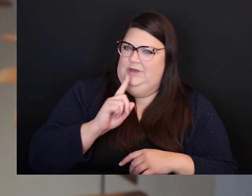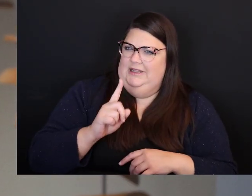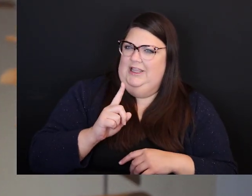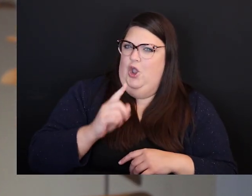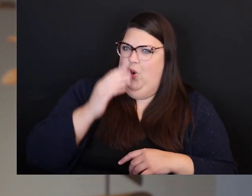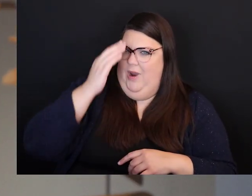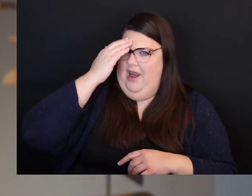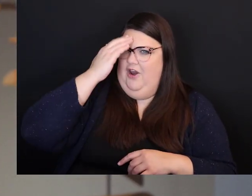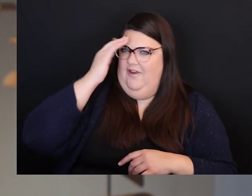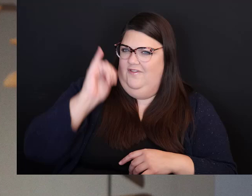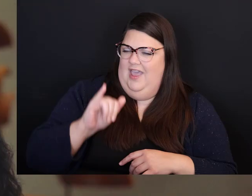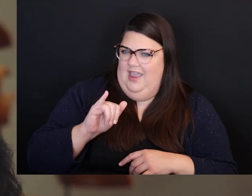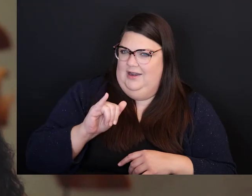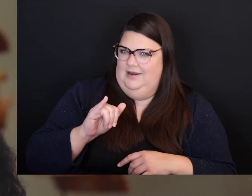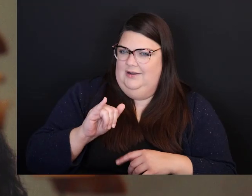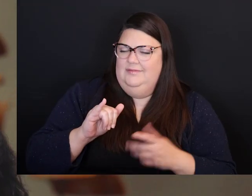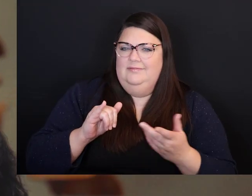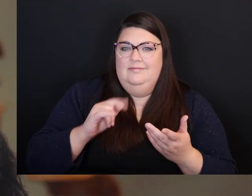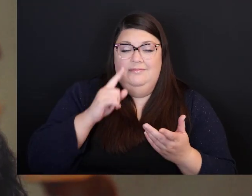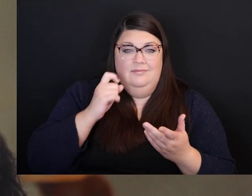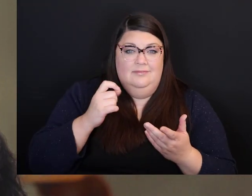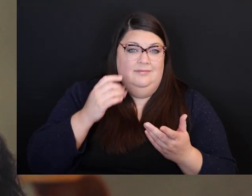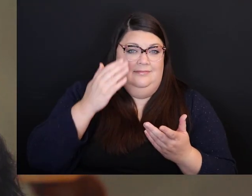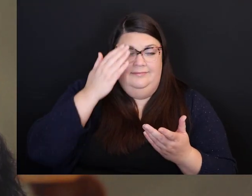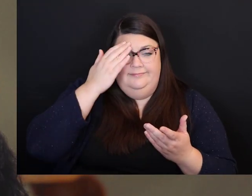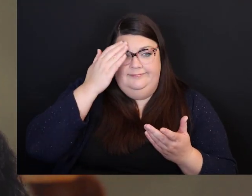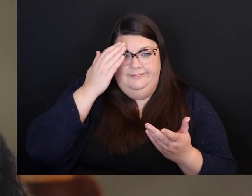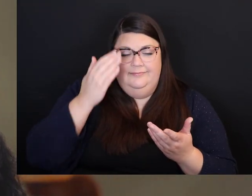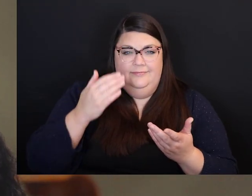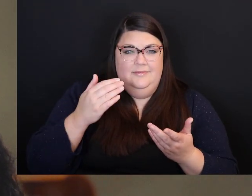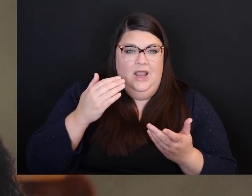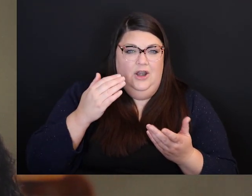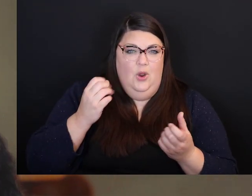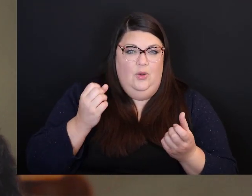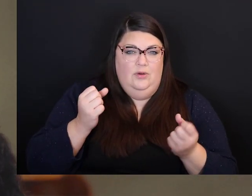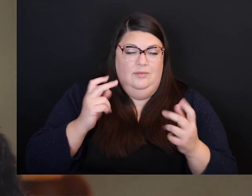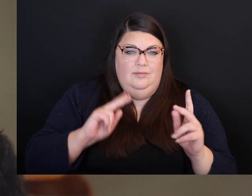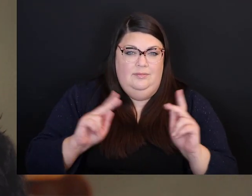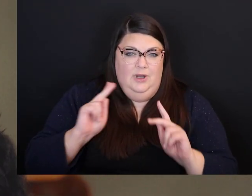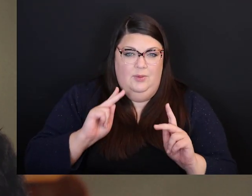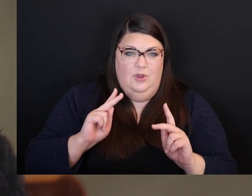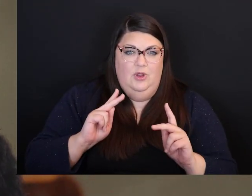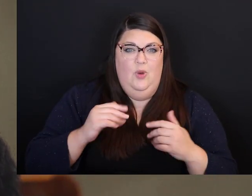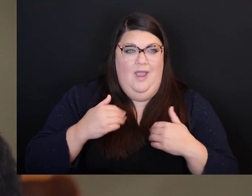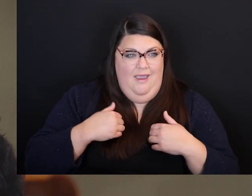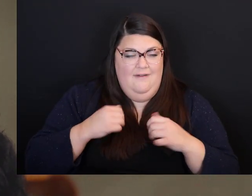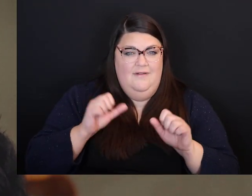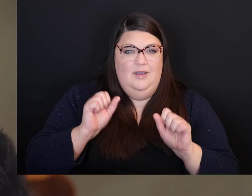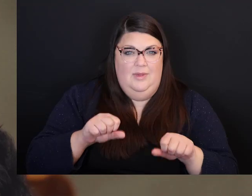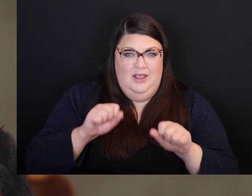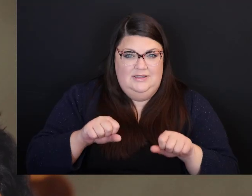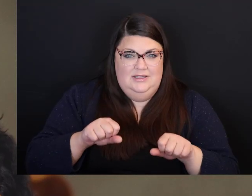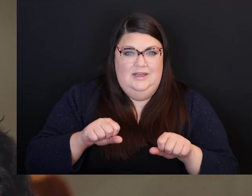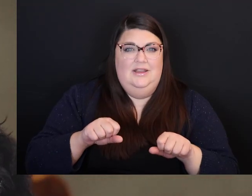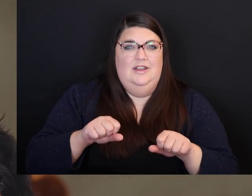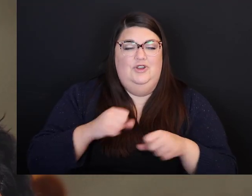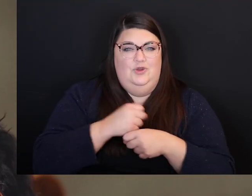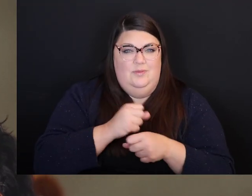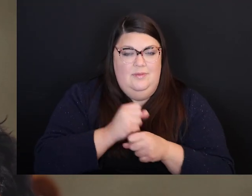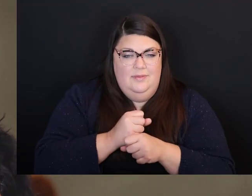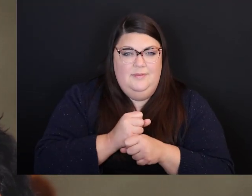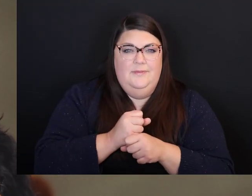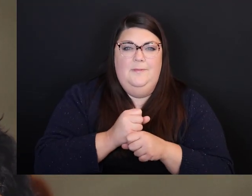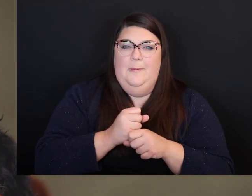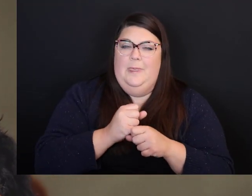I've always been really hyper aware of because, you know, I I know there are people who have the capacity and the ability